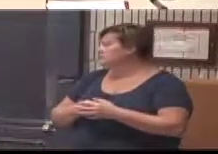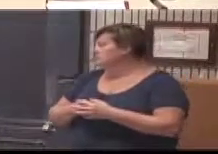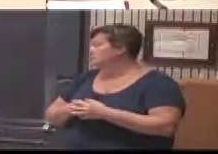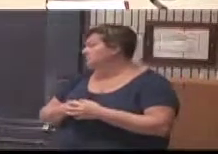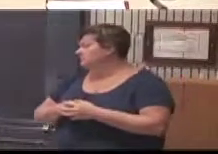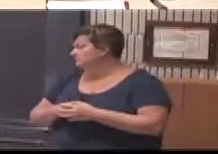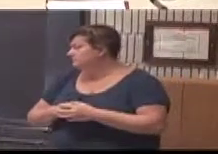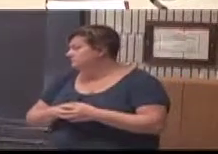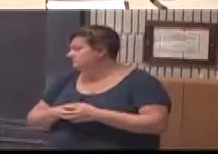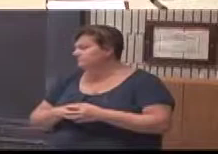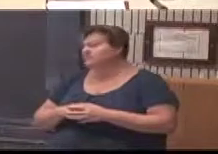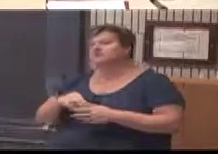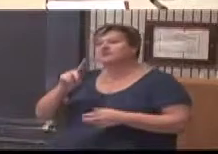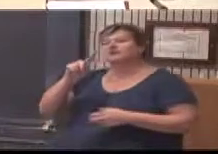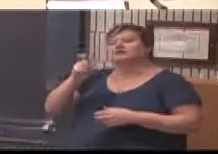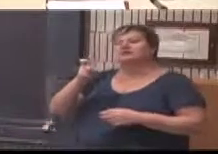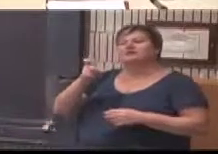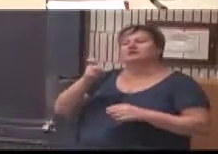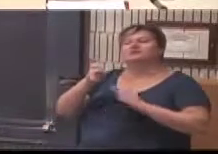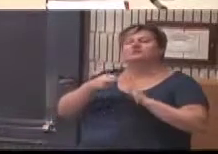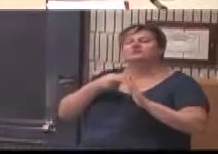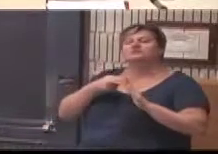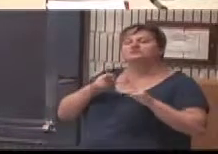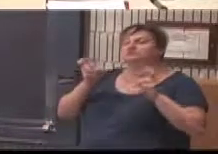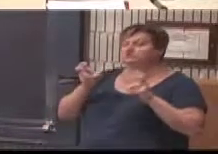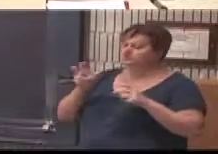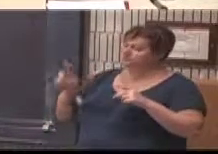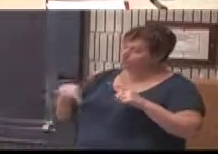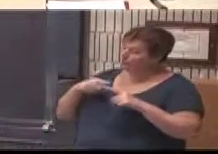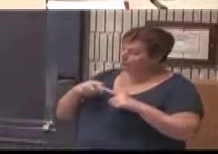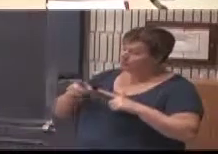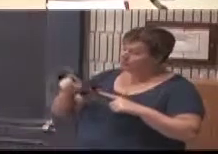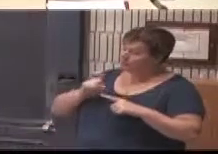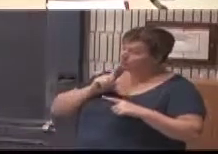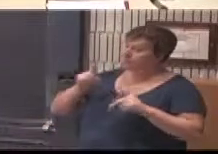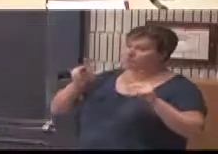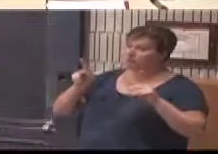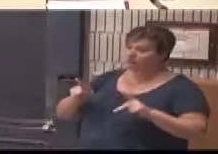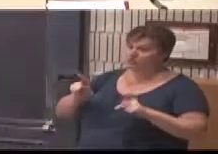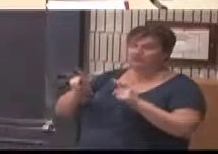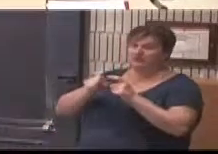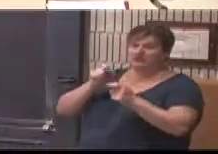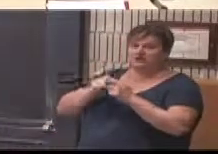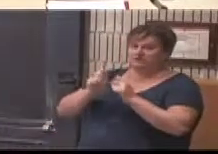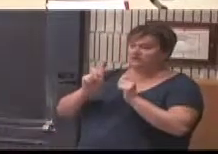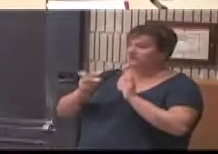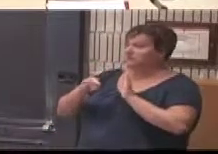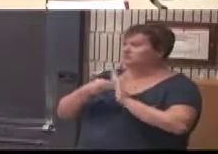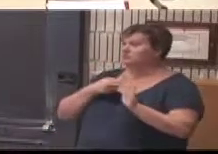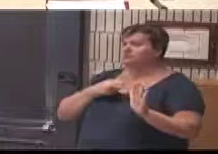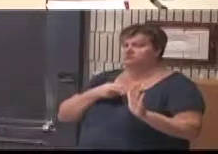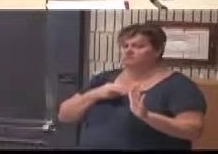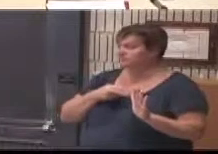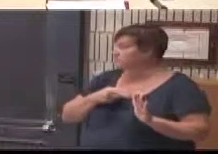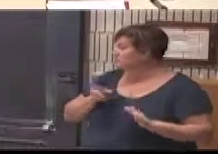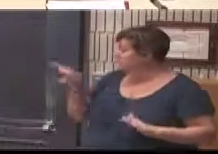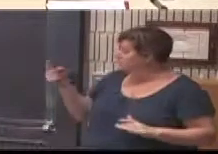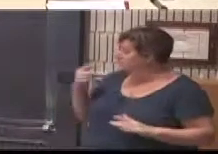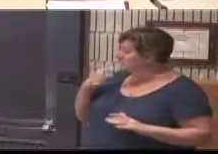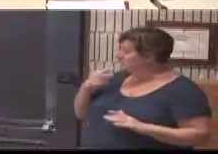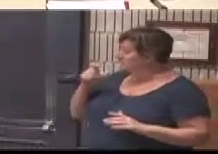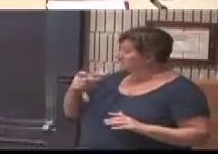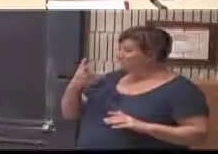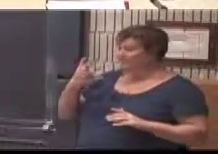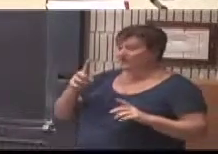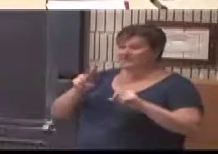issues around the diagnosis come back to when and is someone actually and accurately diagnosed. And you said that you needed